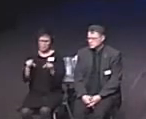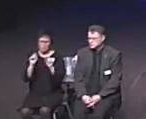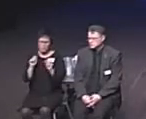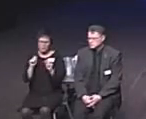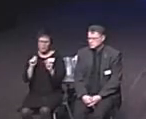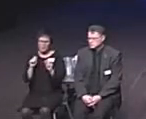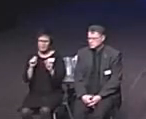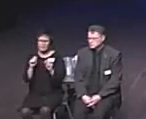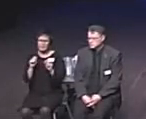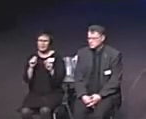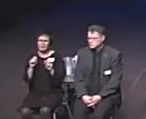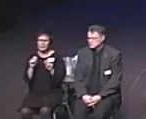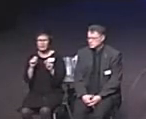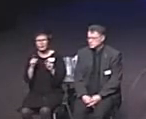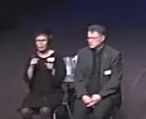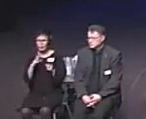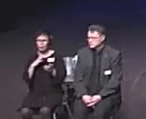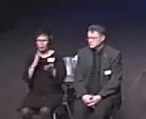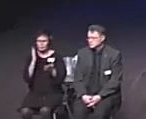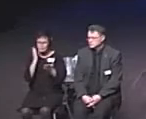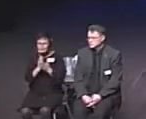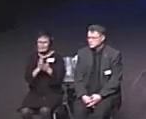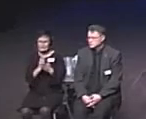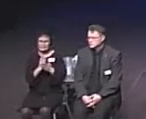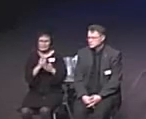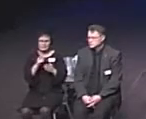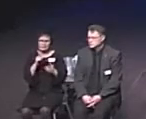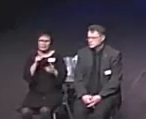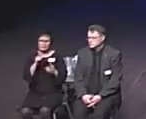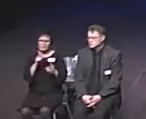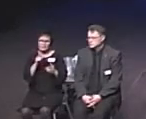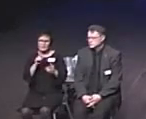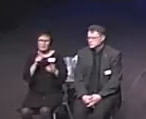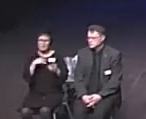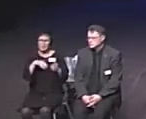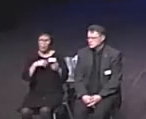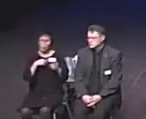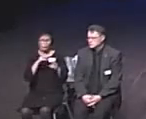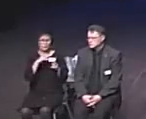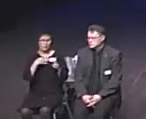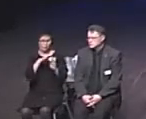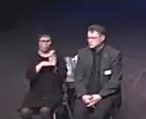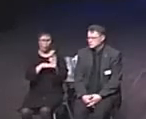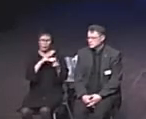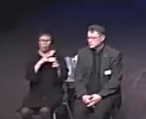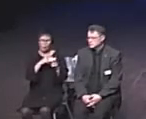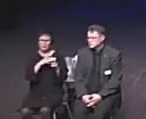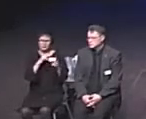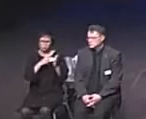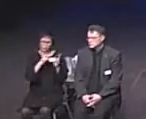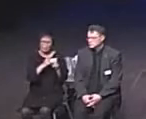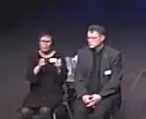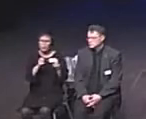not absolutely exactly the kind of program we would run, but we also learned a lot on how